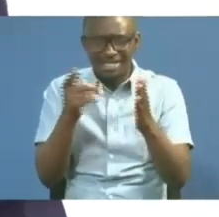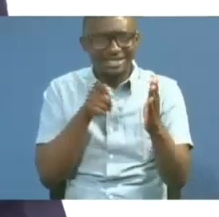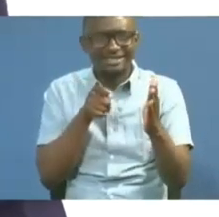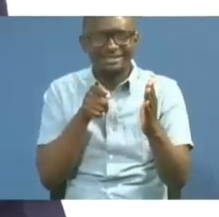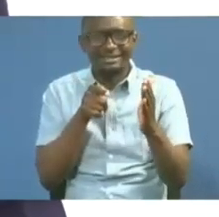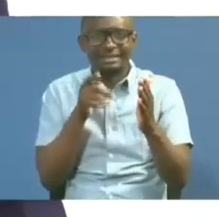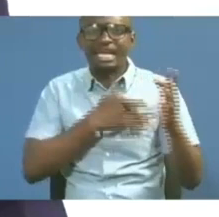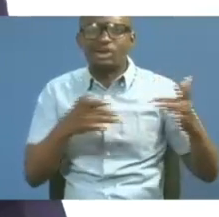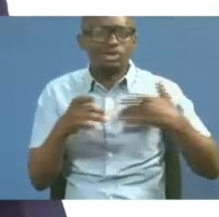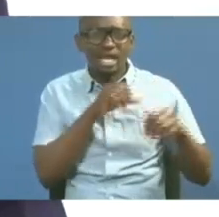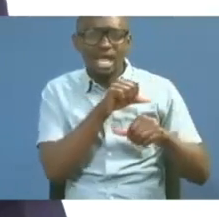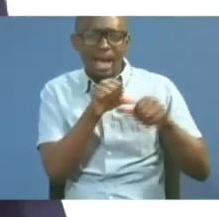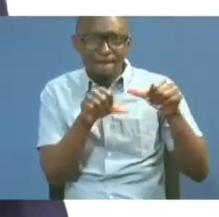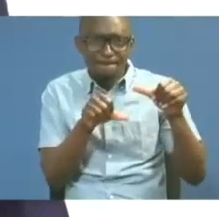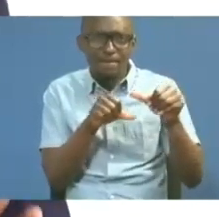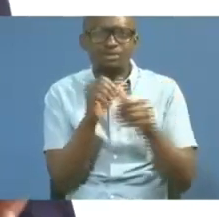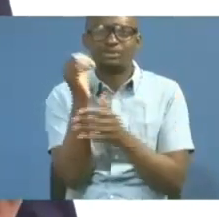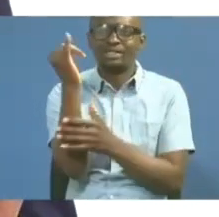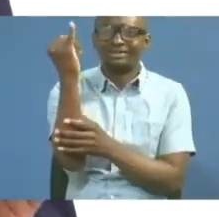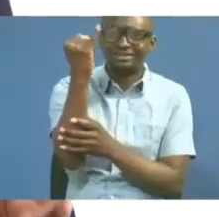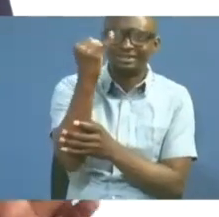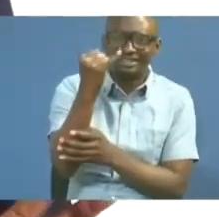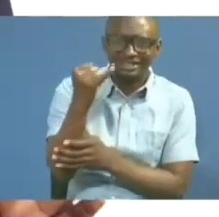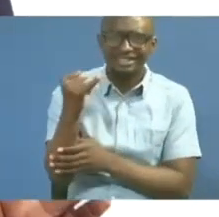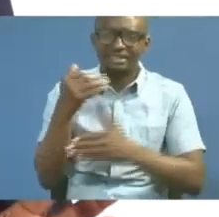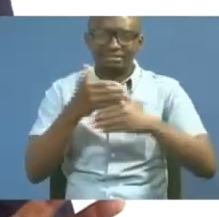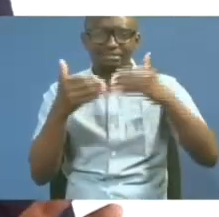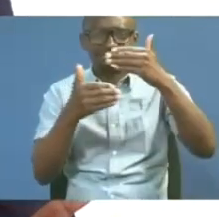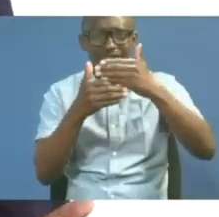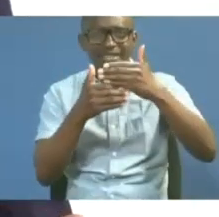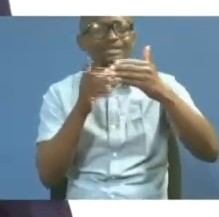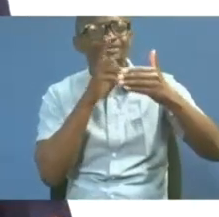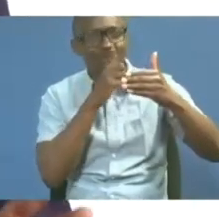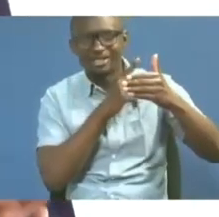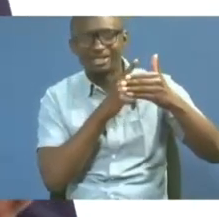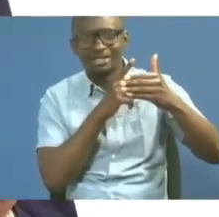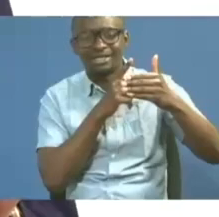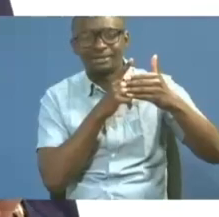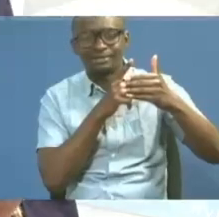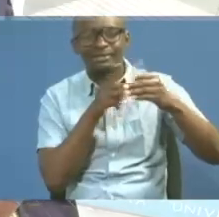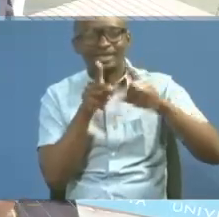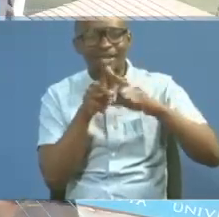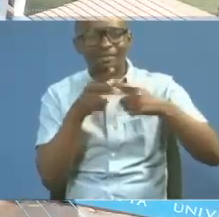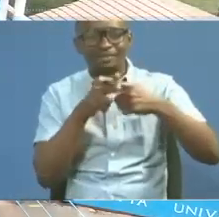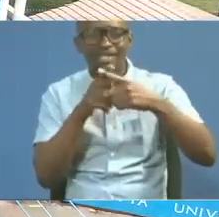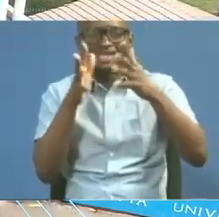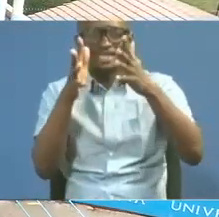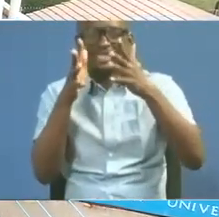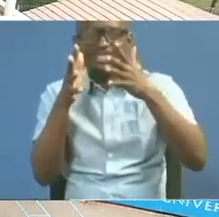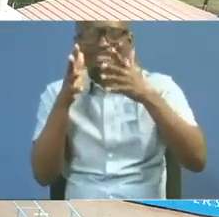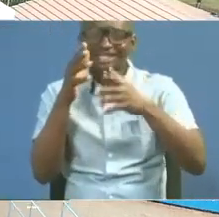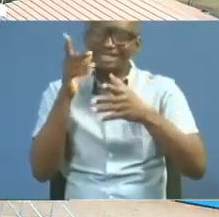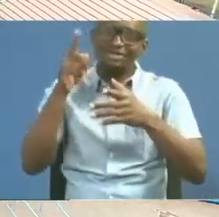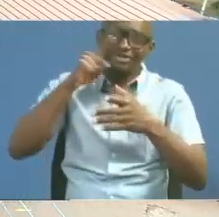managers are concerned about once the design, the buildings have been designed, once the